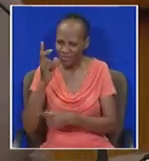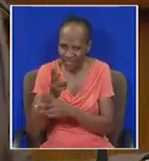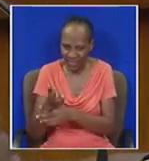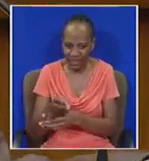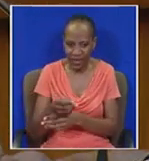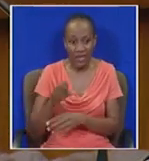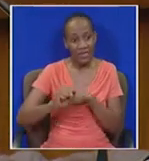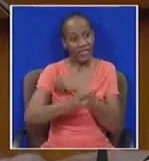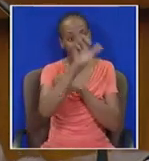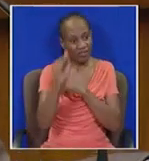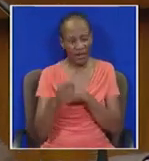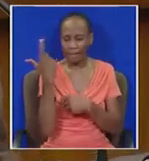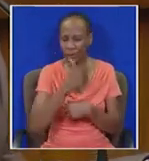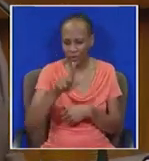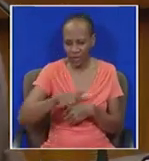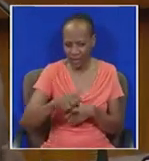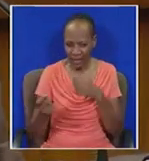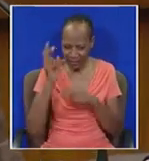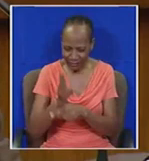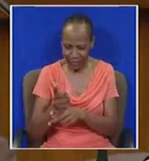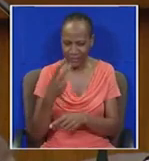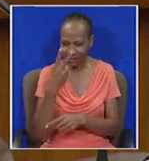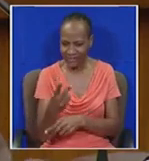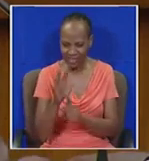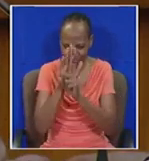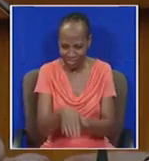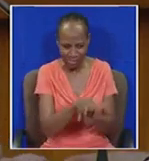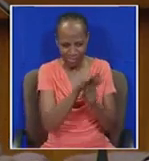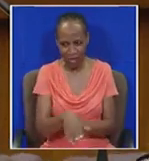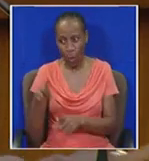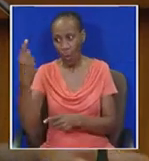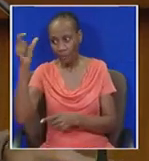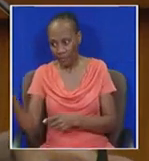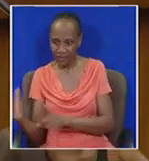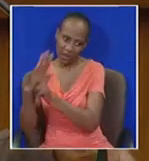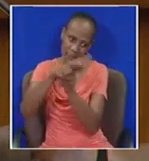this beautiful land will again experience the oppression of one by